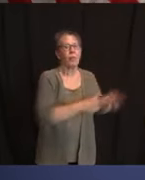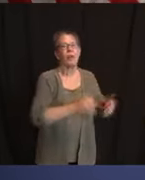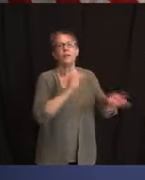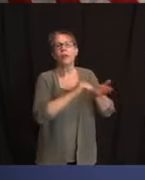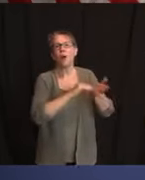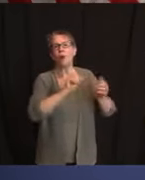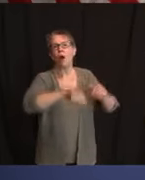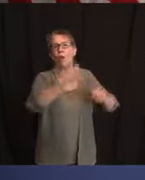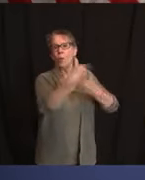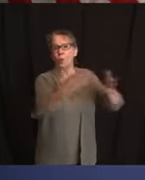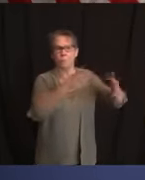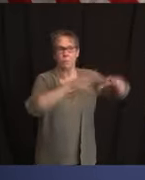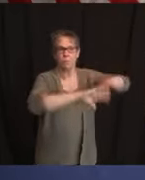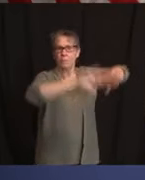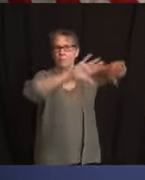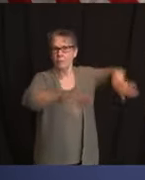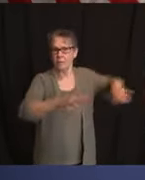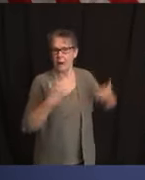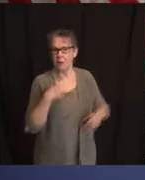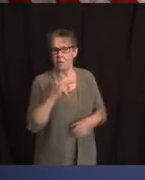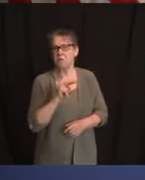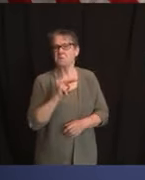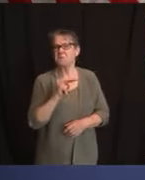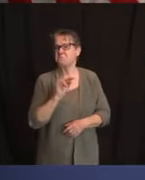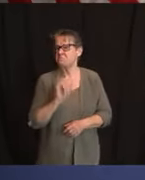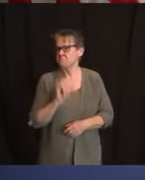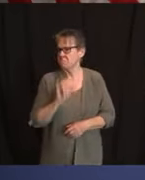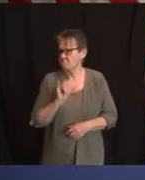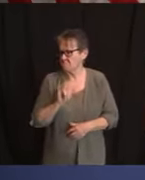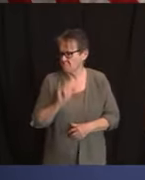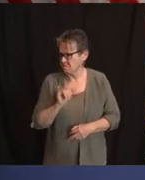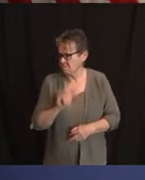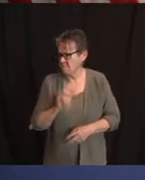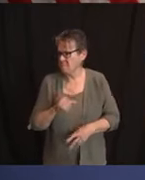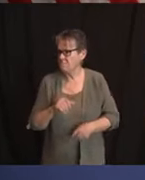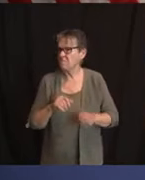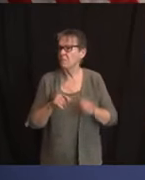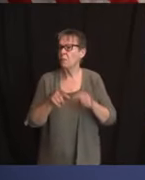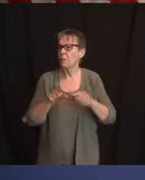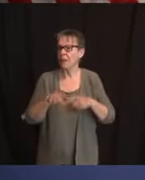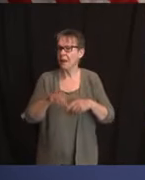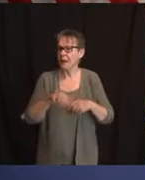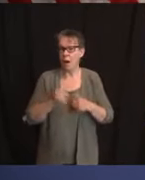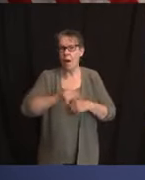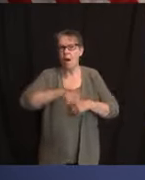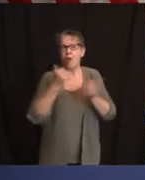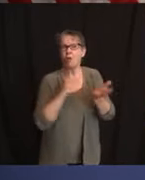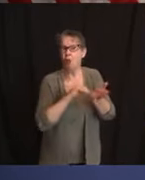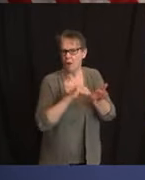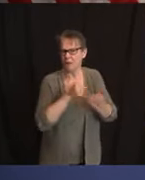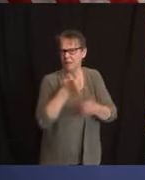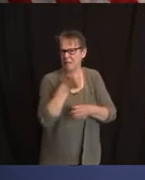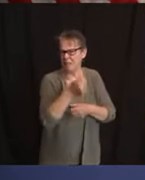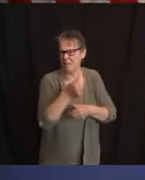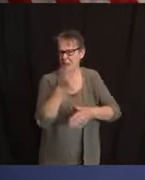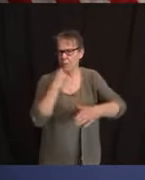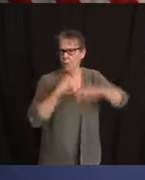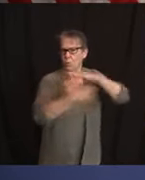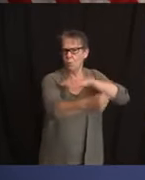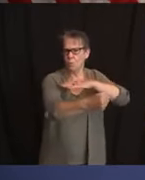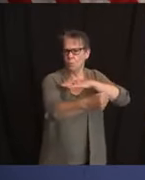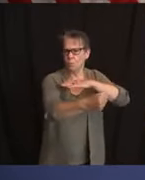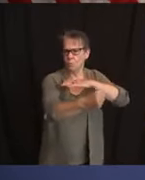So there was really, I didn't see, other than staff, I didn't see anyone else on that call, unless you all did, other than the Vice President, Dr. Birx. Well,